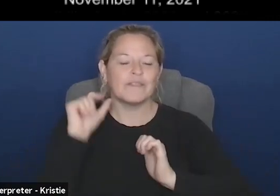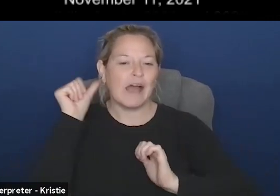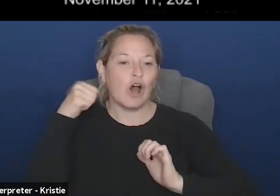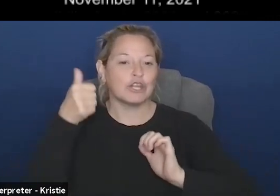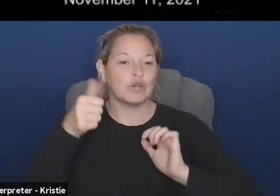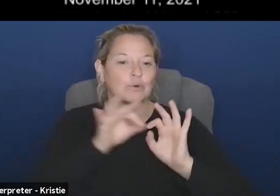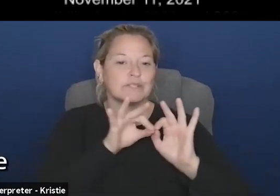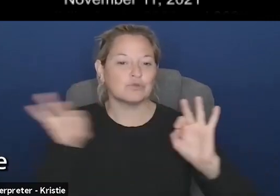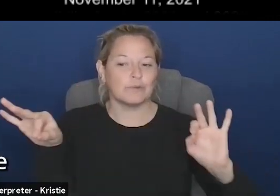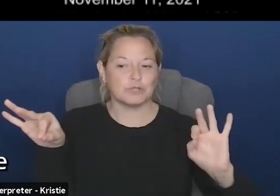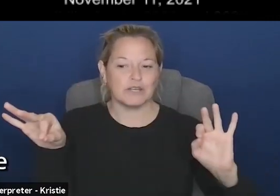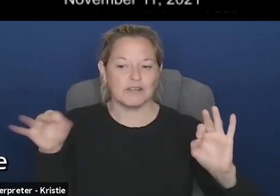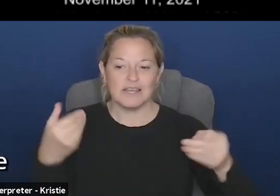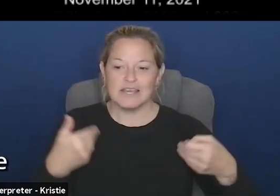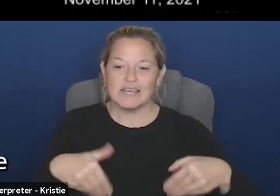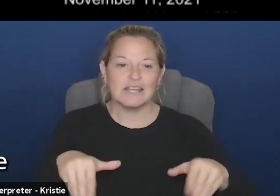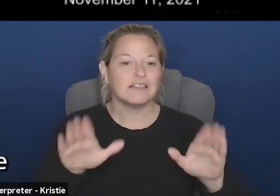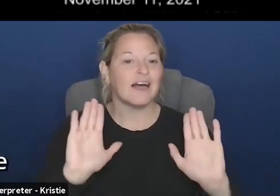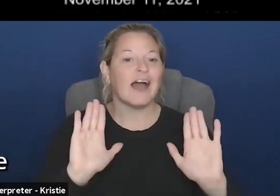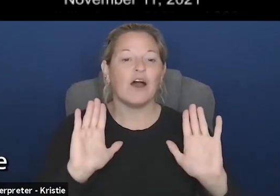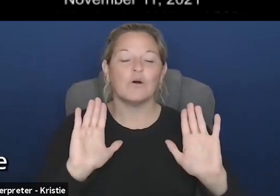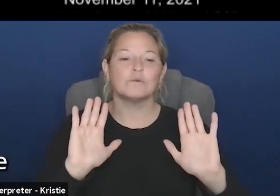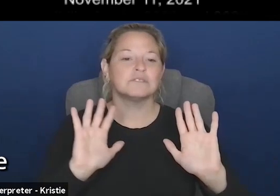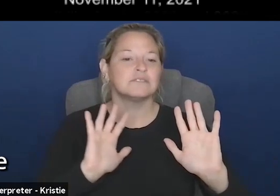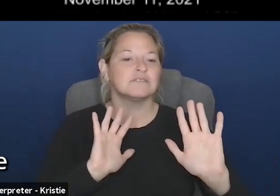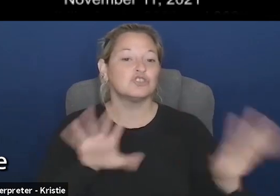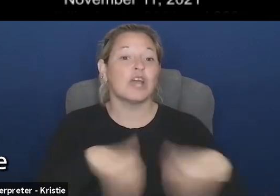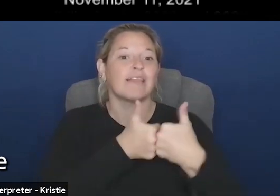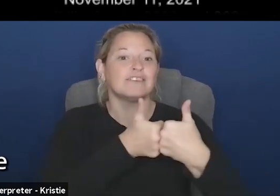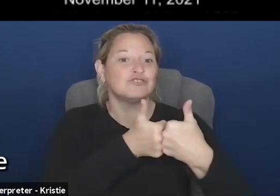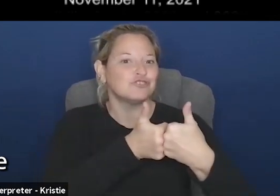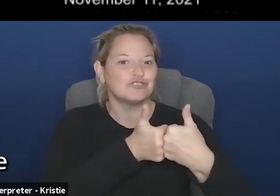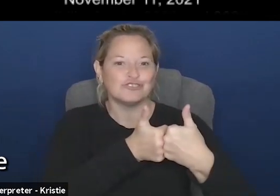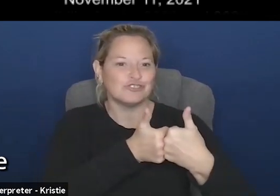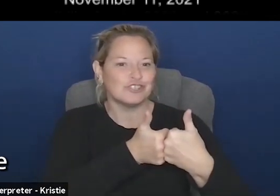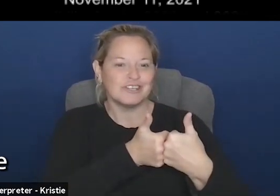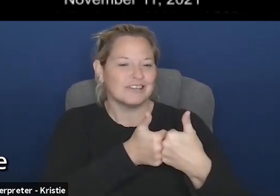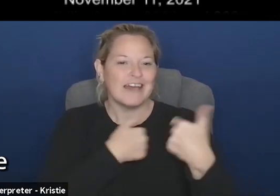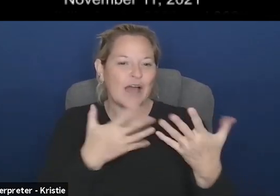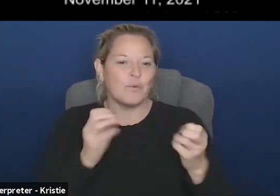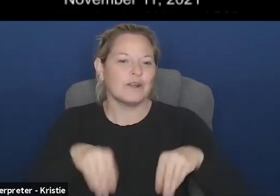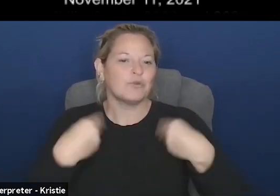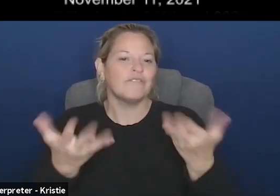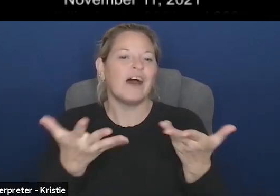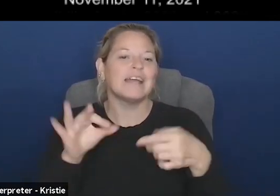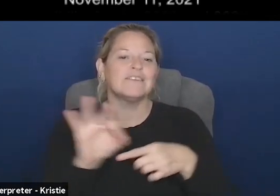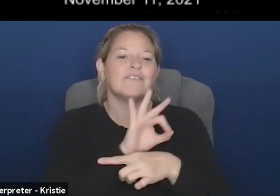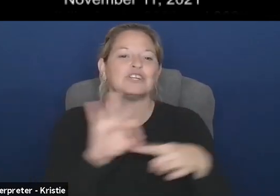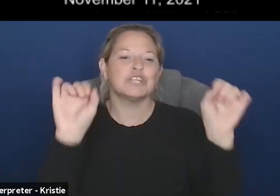tools that I like to make. I like to make things that challenge, that provide functionality, that provide